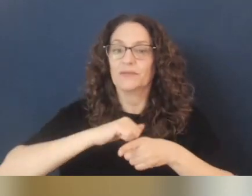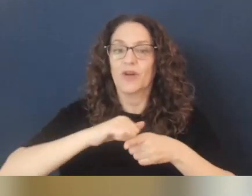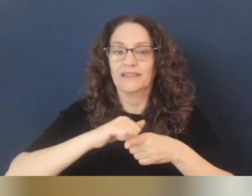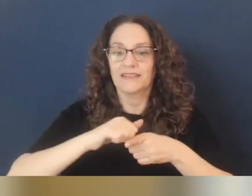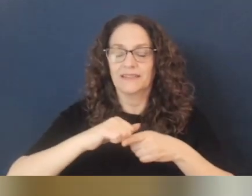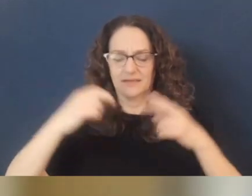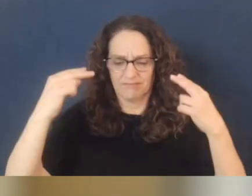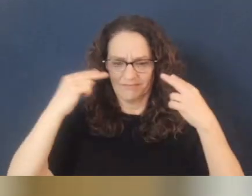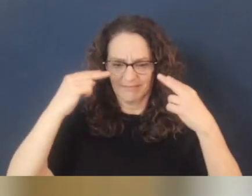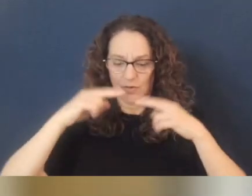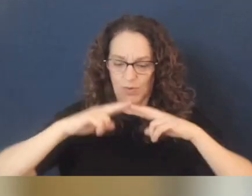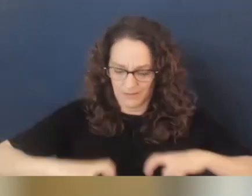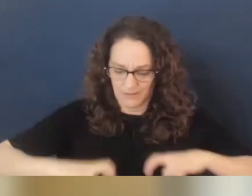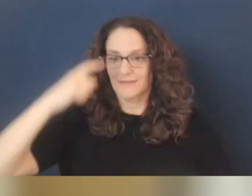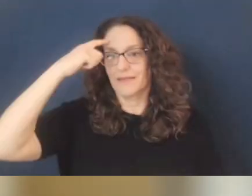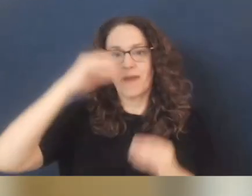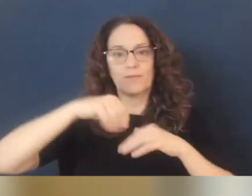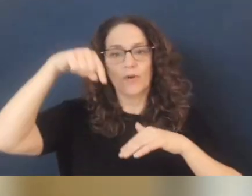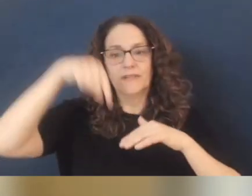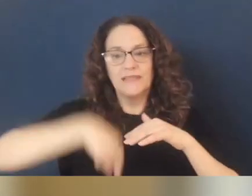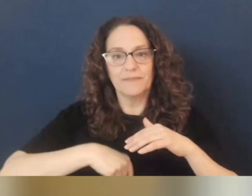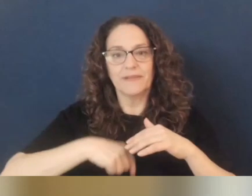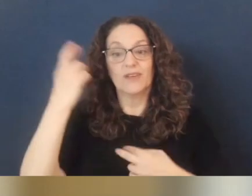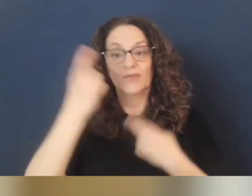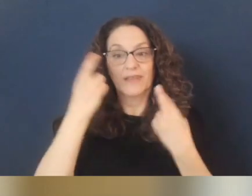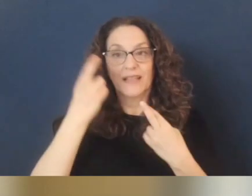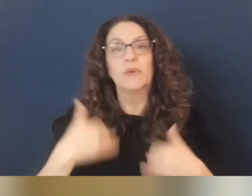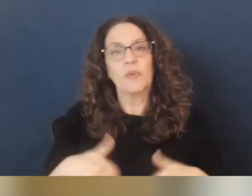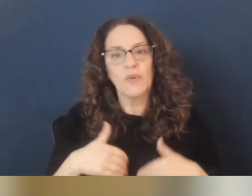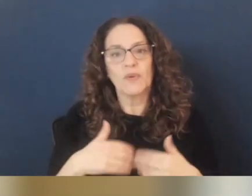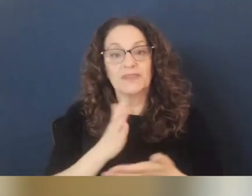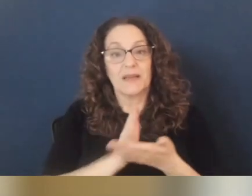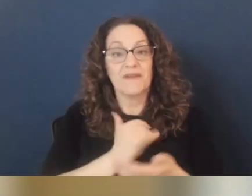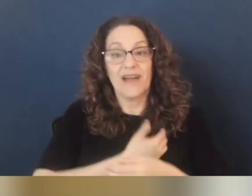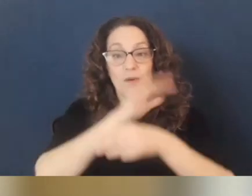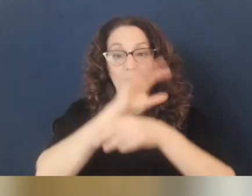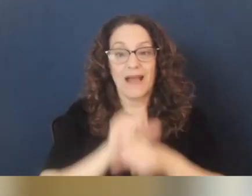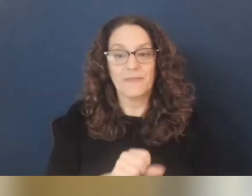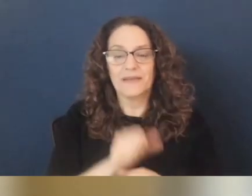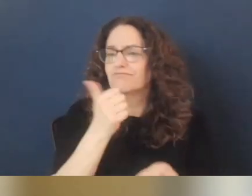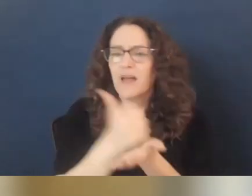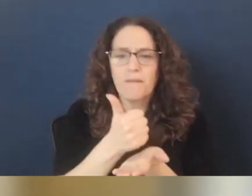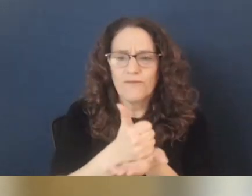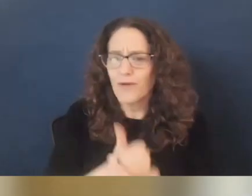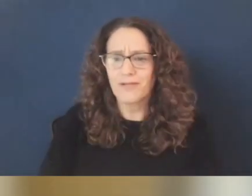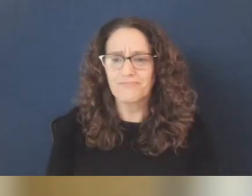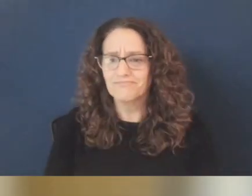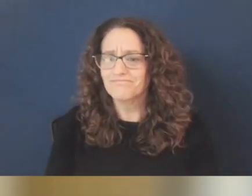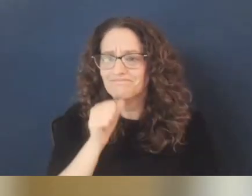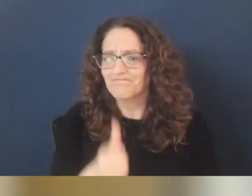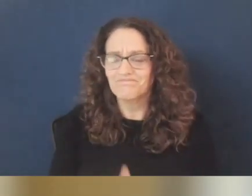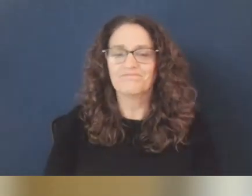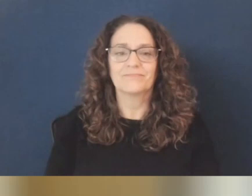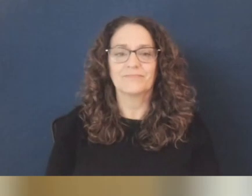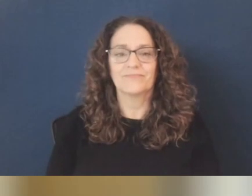and realize, you know, there are some habits there that are really not helping. And so the Buddha gave